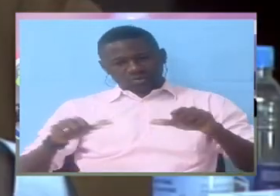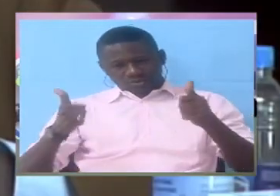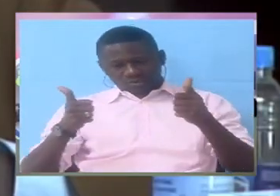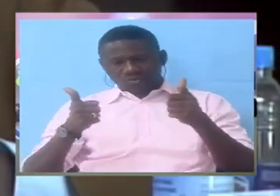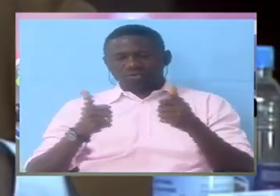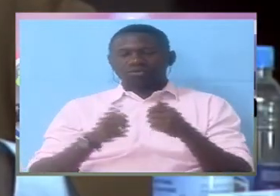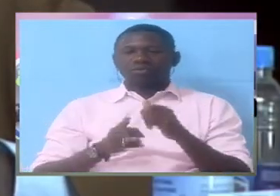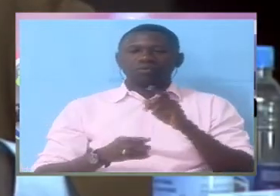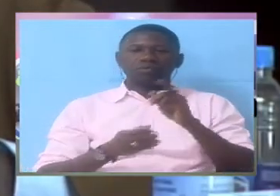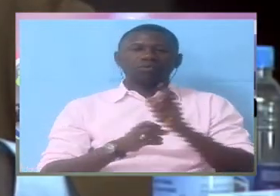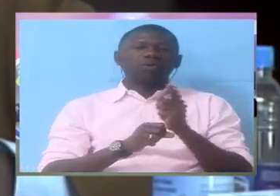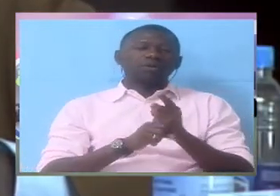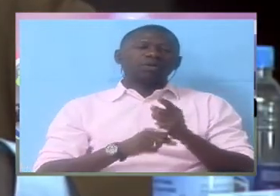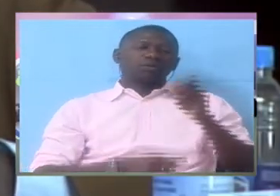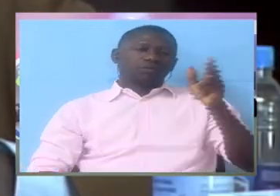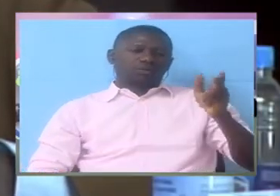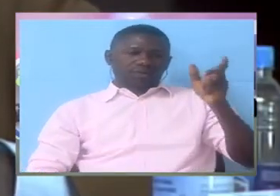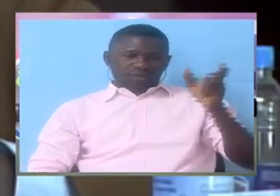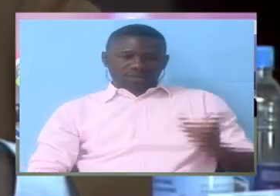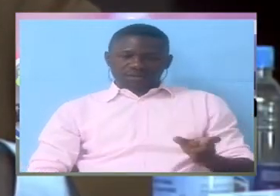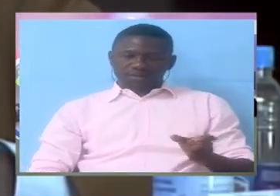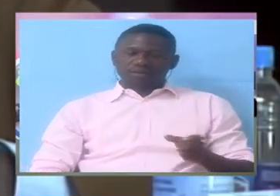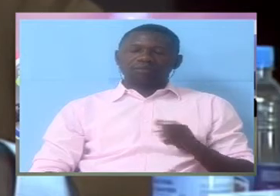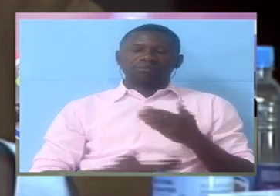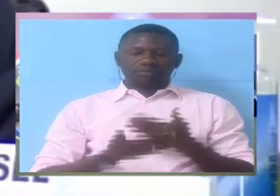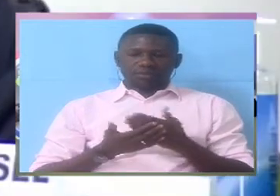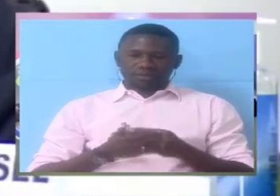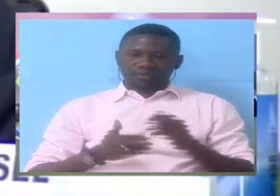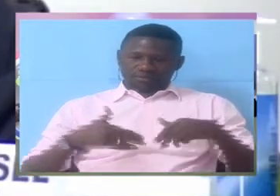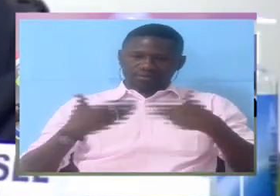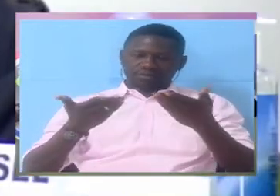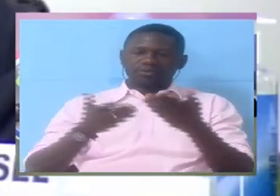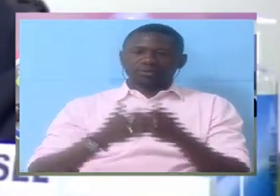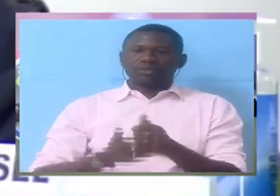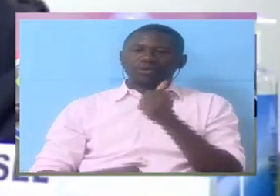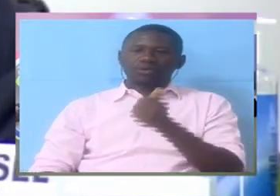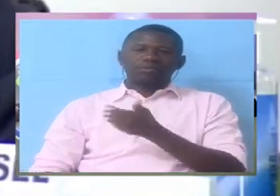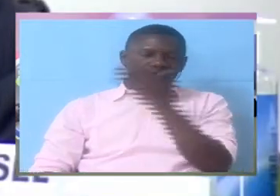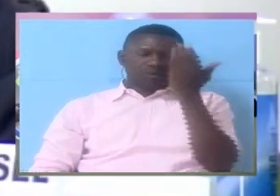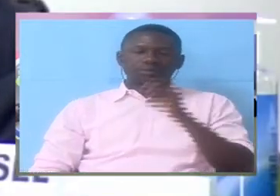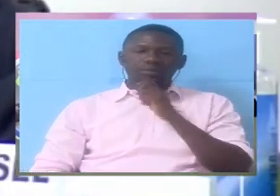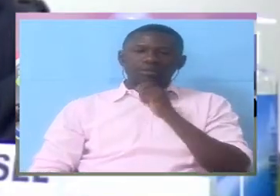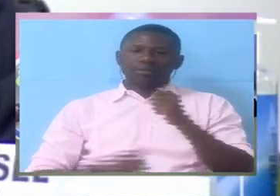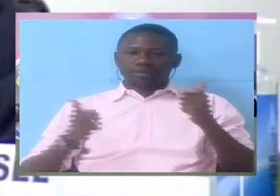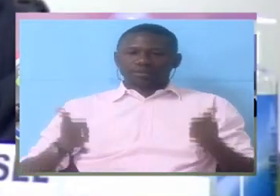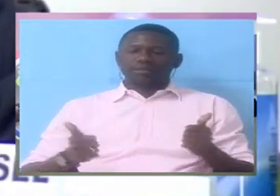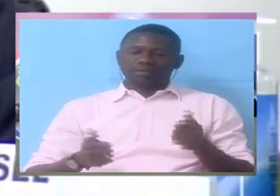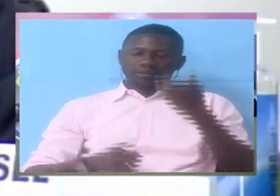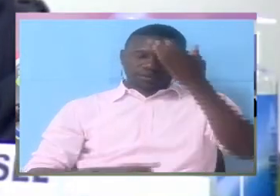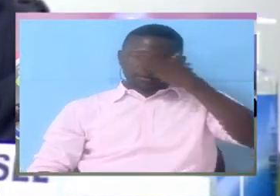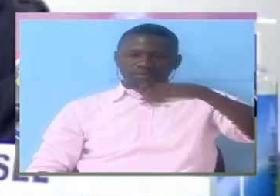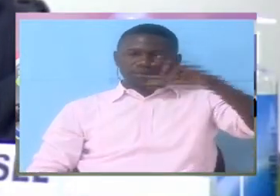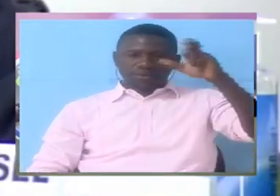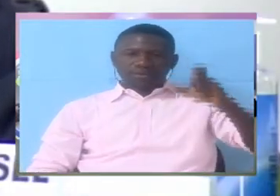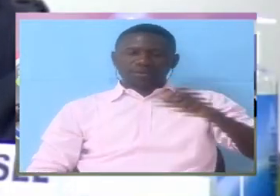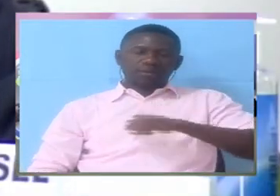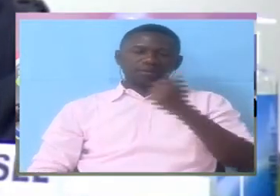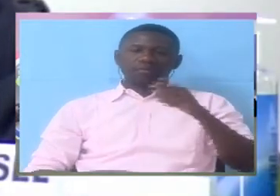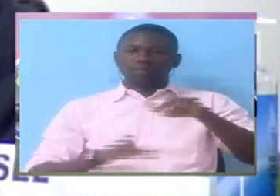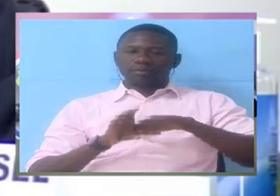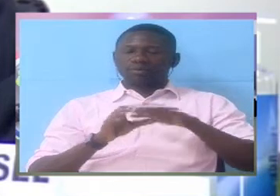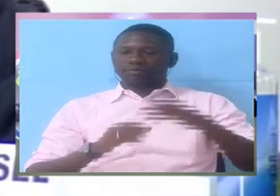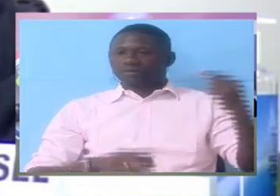ready with the witness, please proceed. Good morning, Mr. Chairman, Commissioners, and members of the audience. We are still continuing with